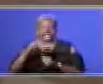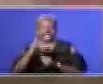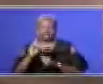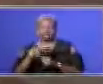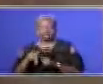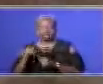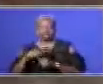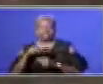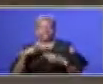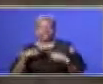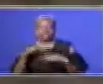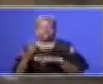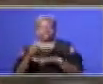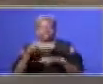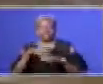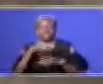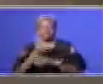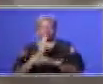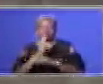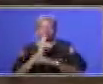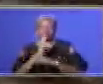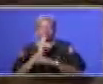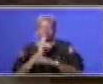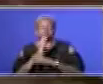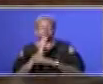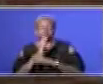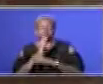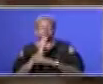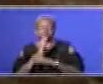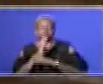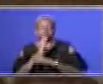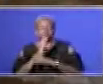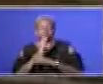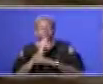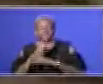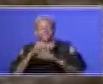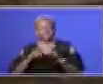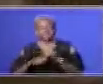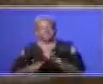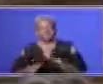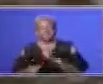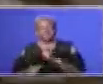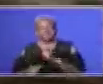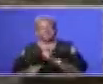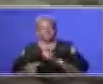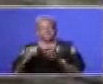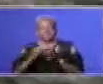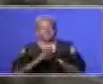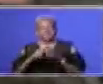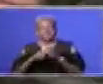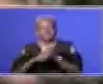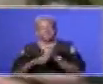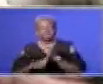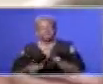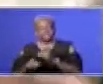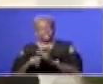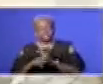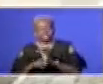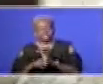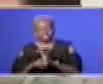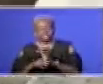fish in the water that are going to excrete, and that excretion is going to intoxicate the